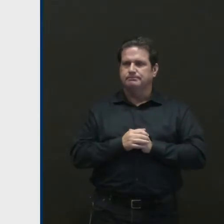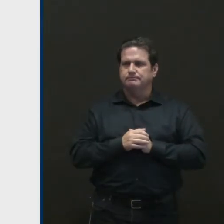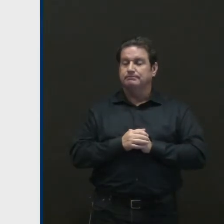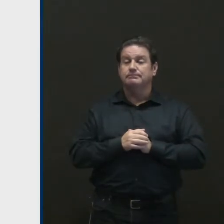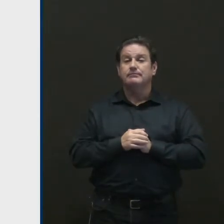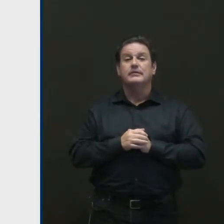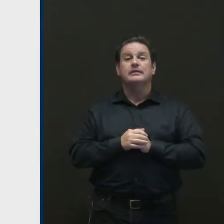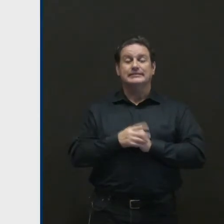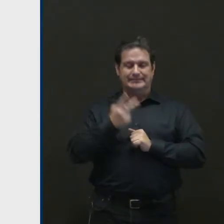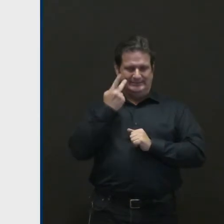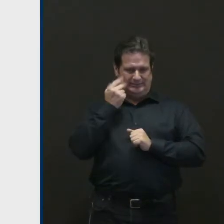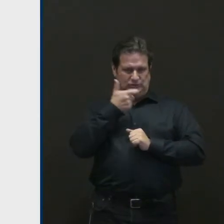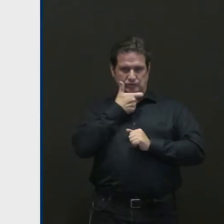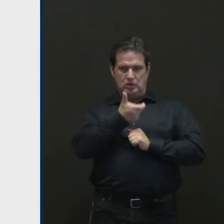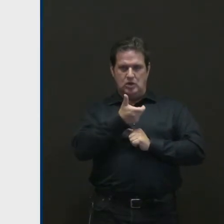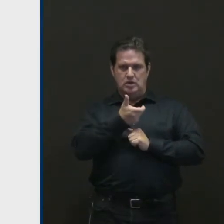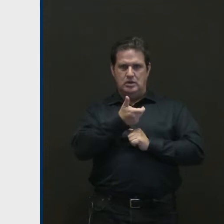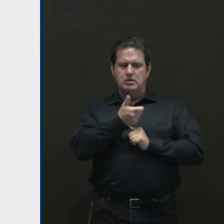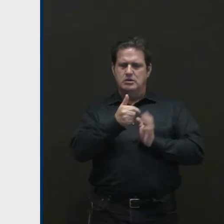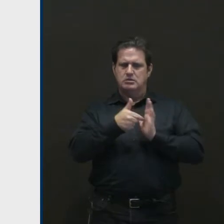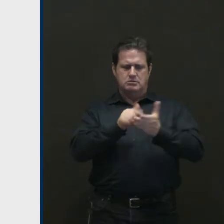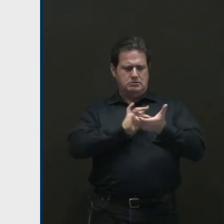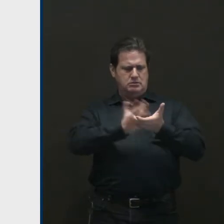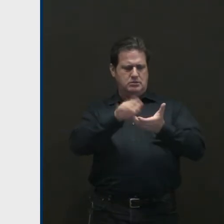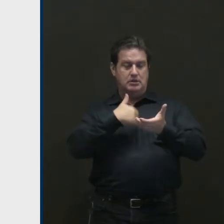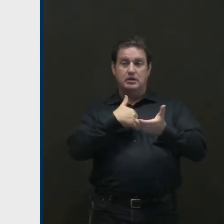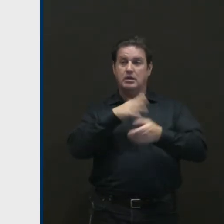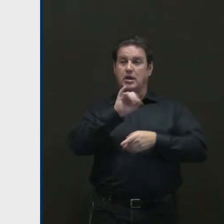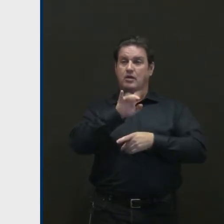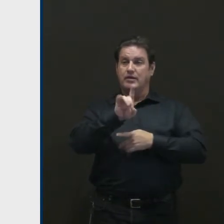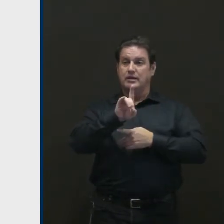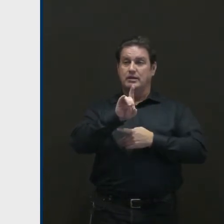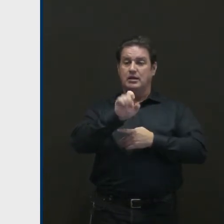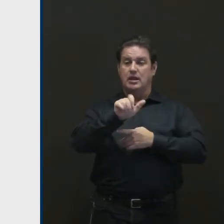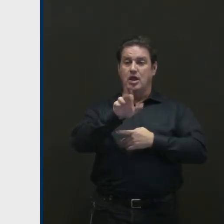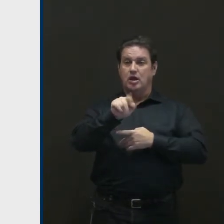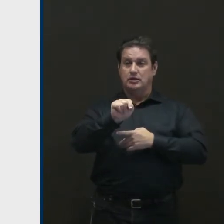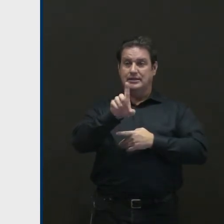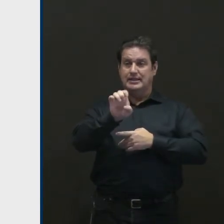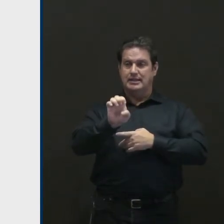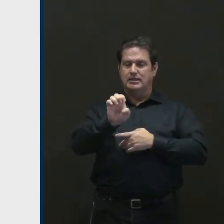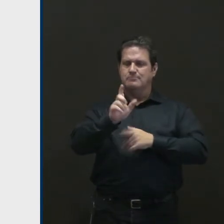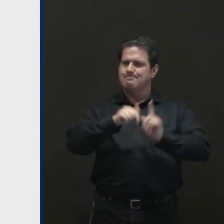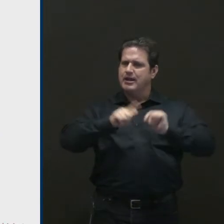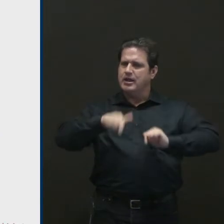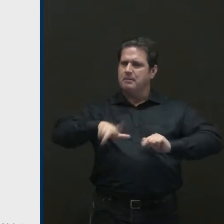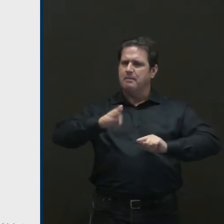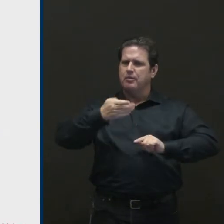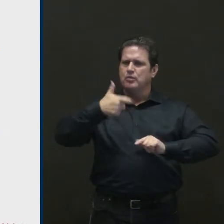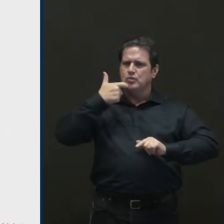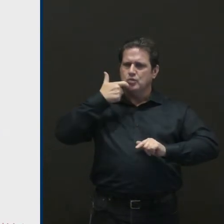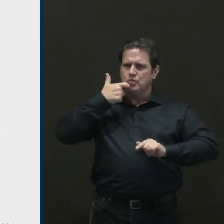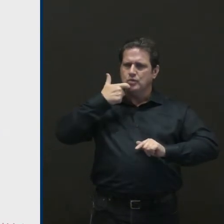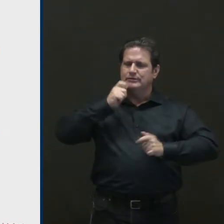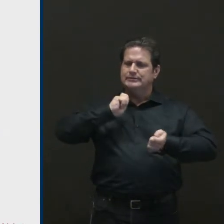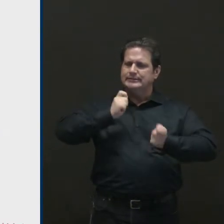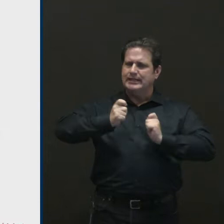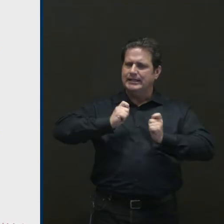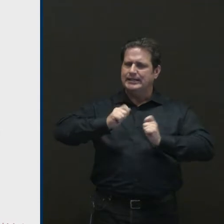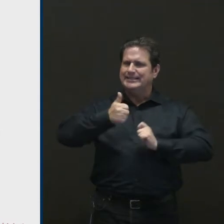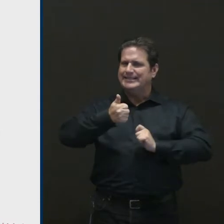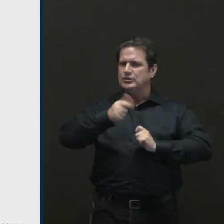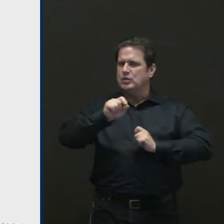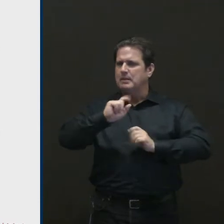Great. Well, as you just saw through that demonstration, the COVID Alert DE app uses random Bluetooth keys that change every 10 to